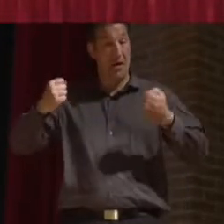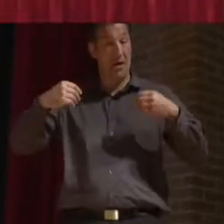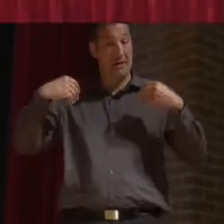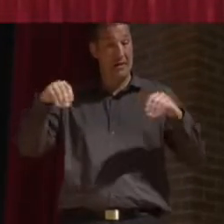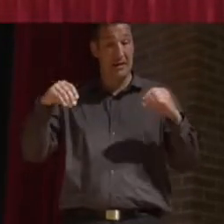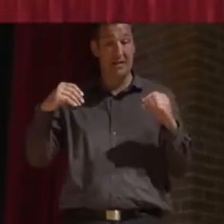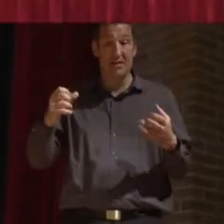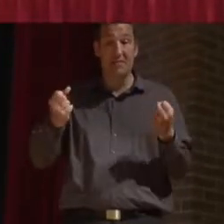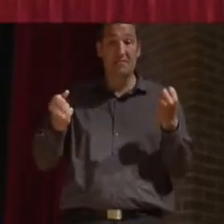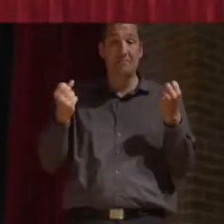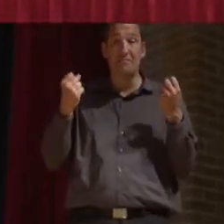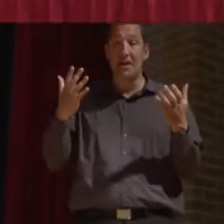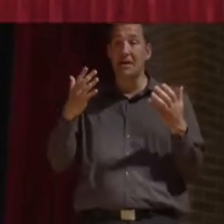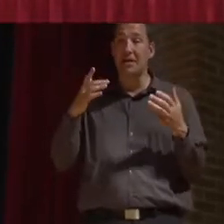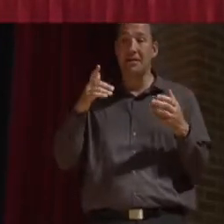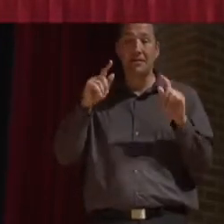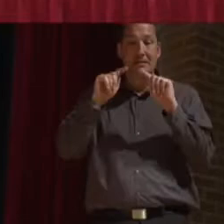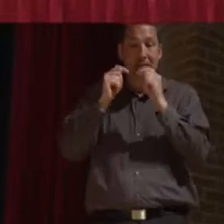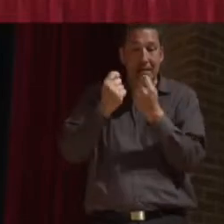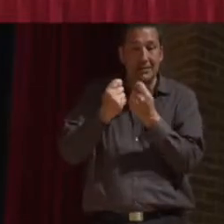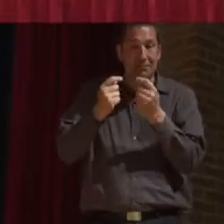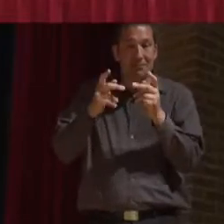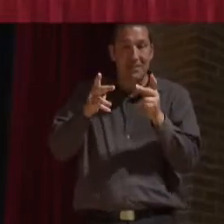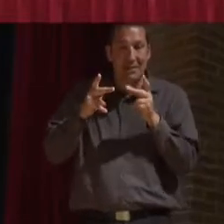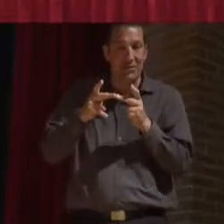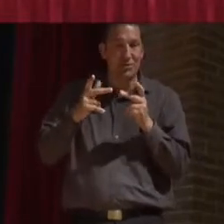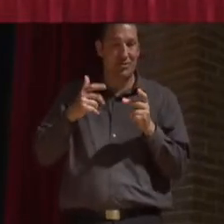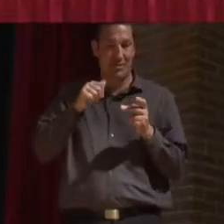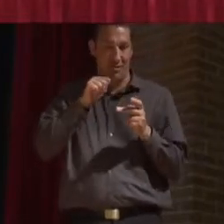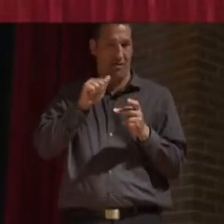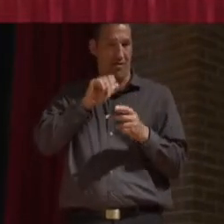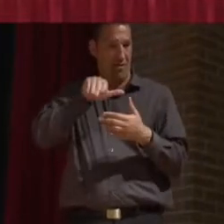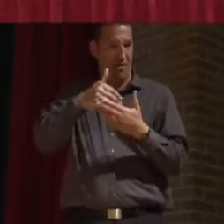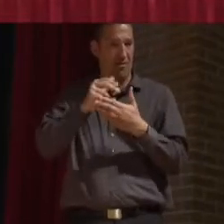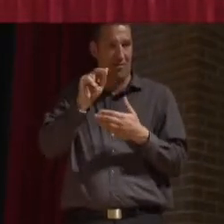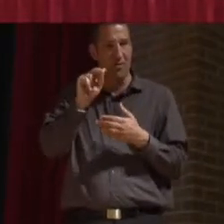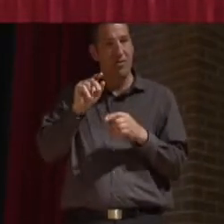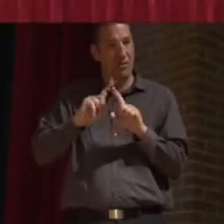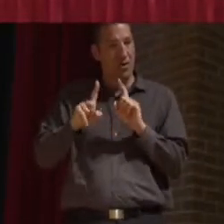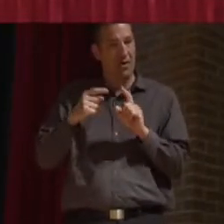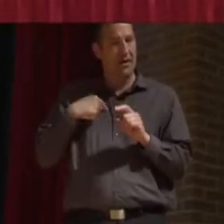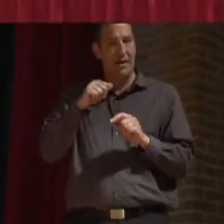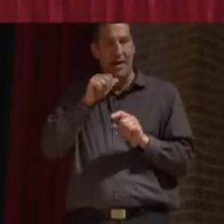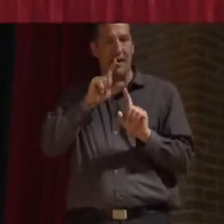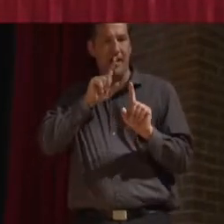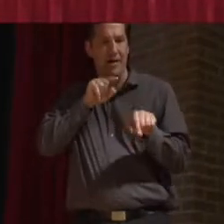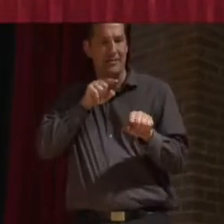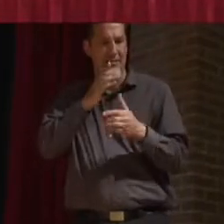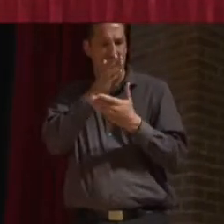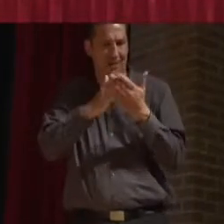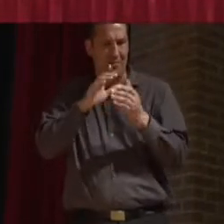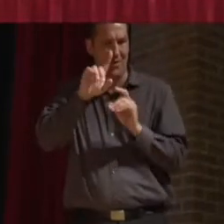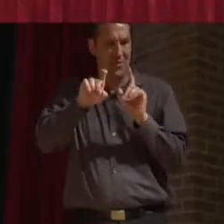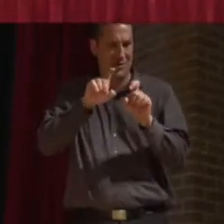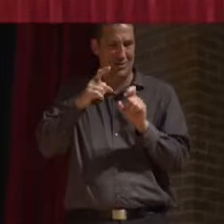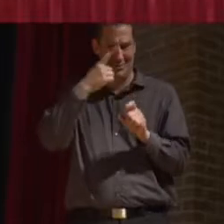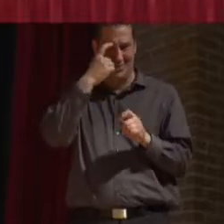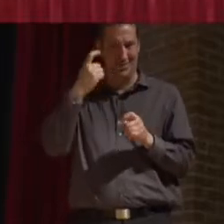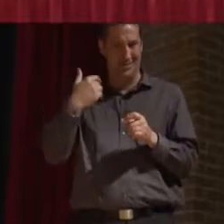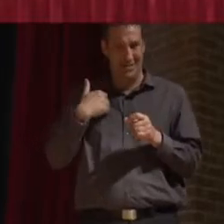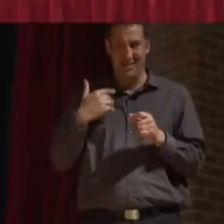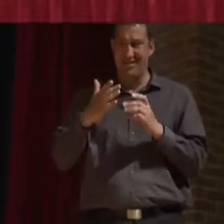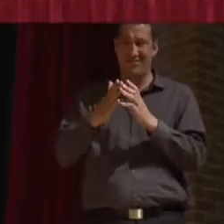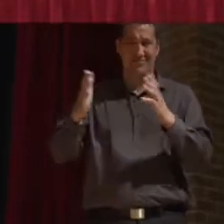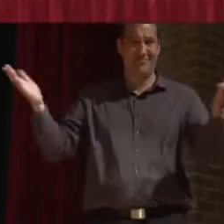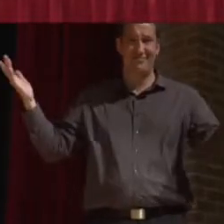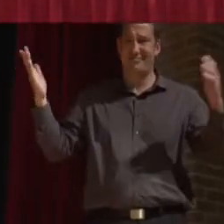those are team positions, but not all of them. That's why, you know, I didn't answer some of the questions earlier because there's a huge, wide